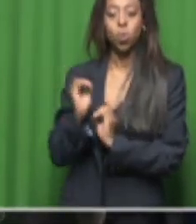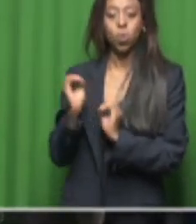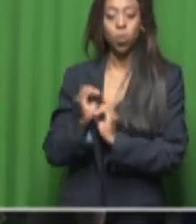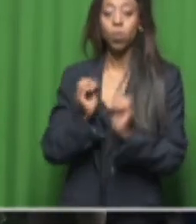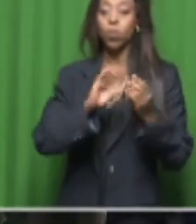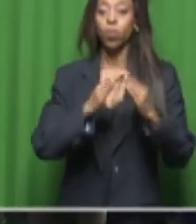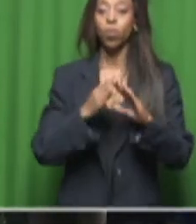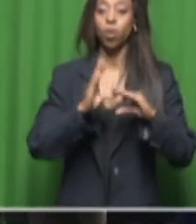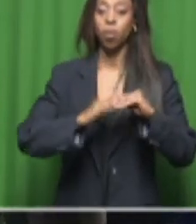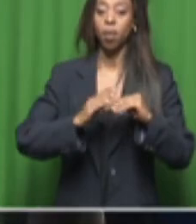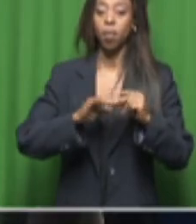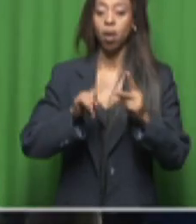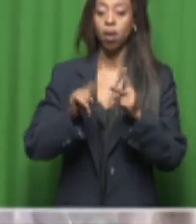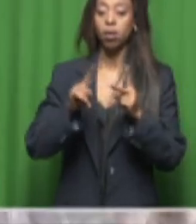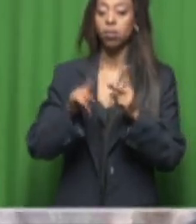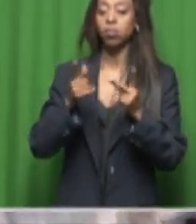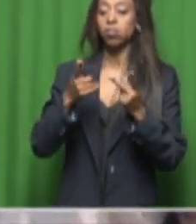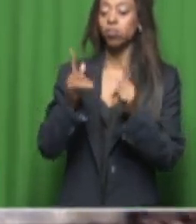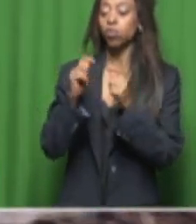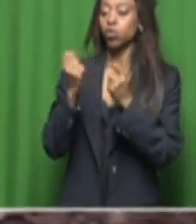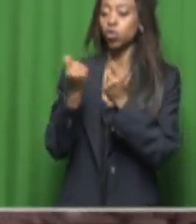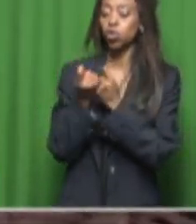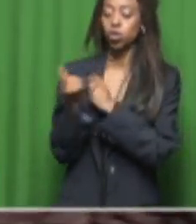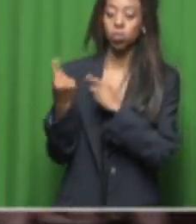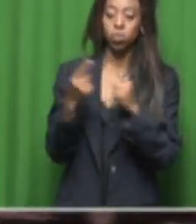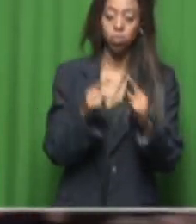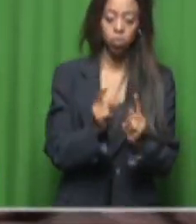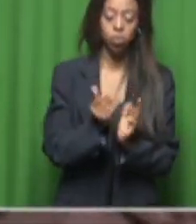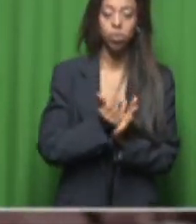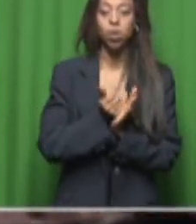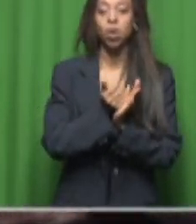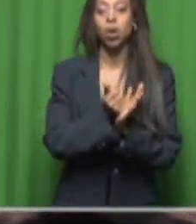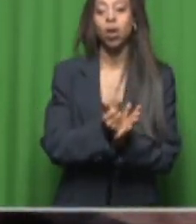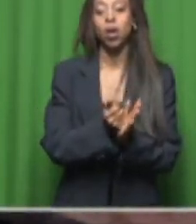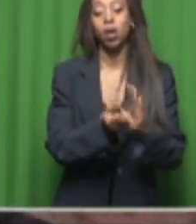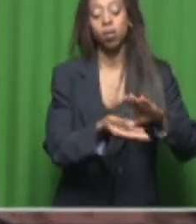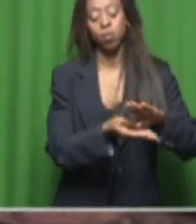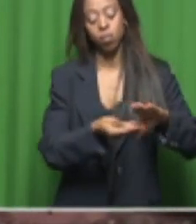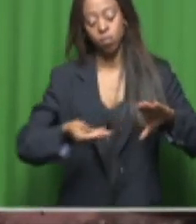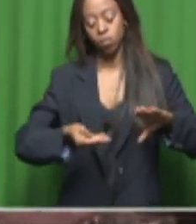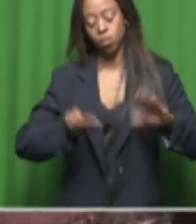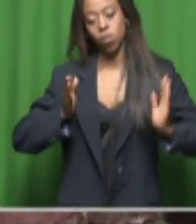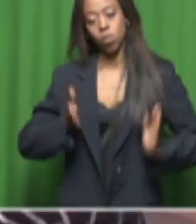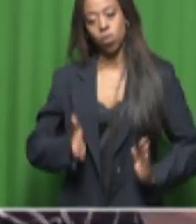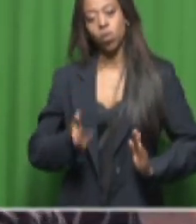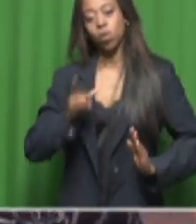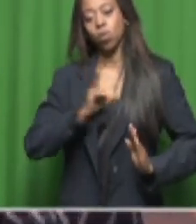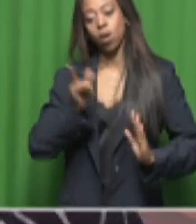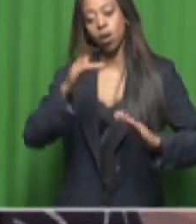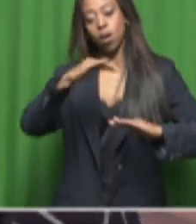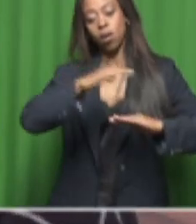teams from Reaction Unit South Africa helped retrieve the bodies from underneath the rubble.